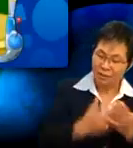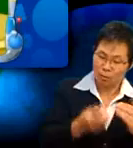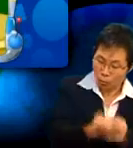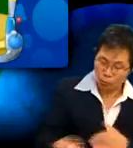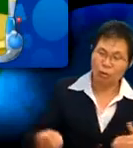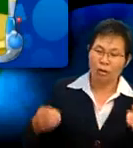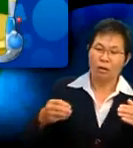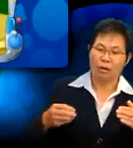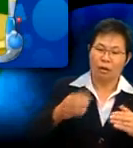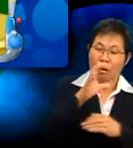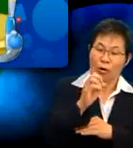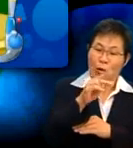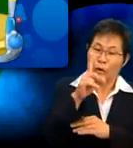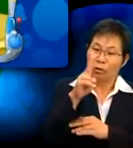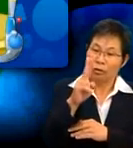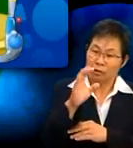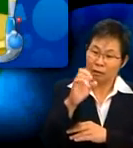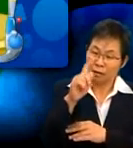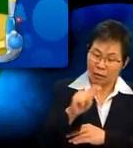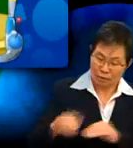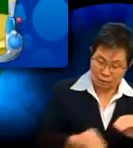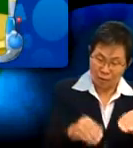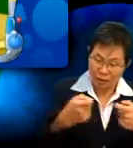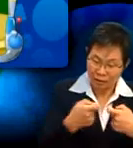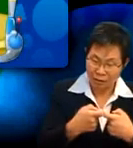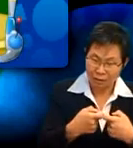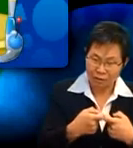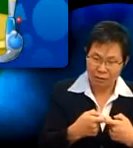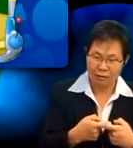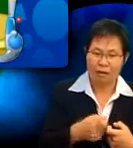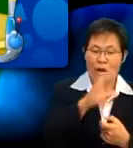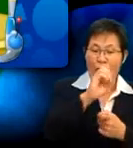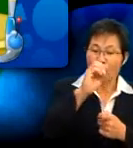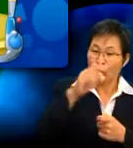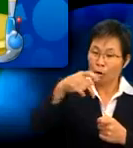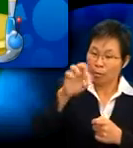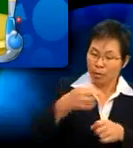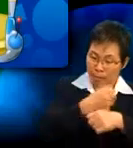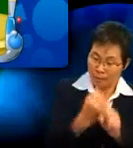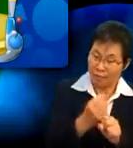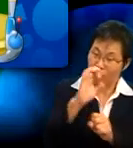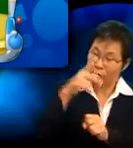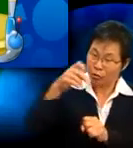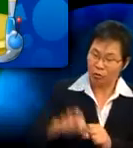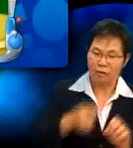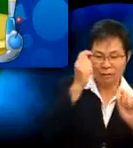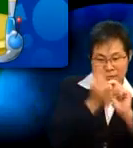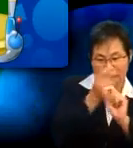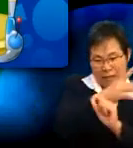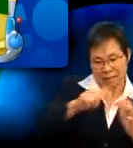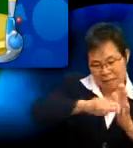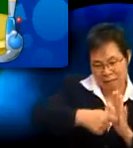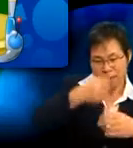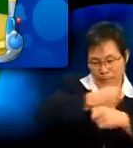Some objects conduct electricity. A copper coin is made of copper. A nail